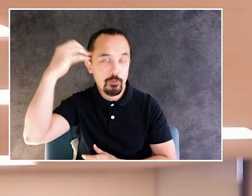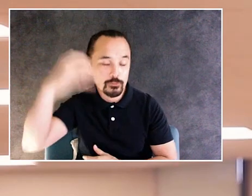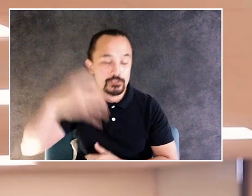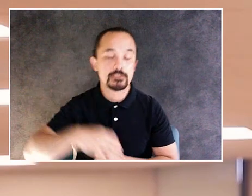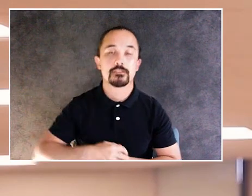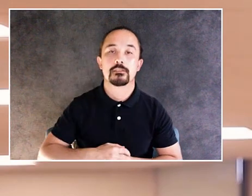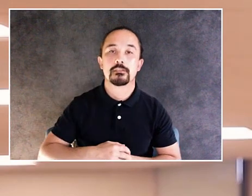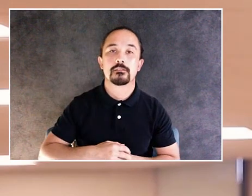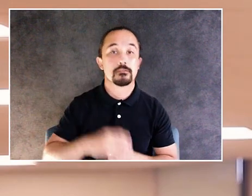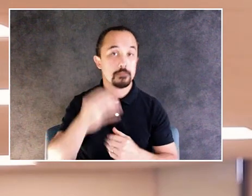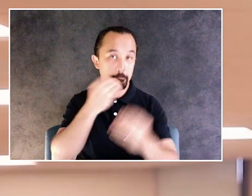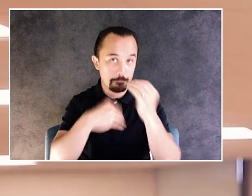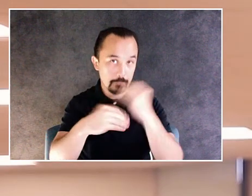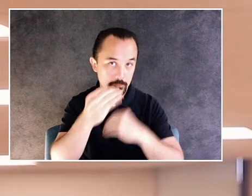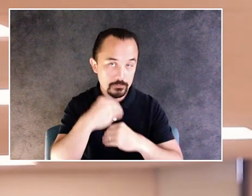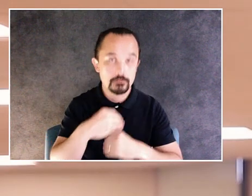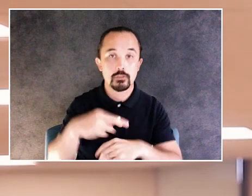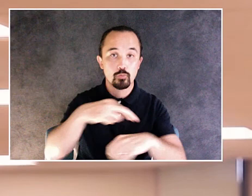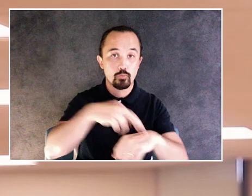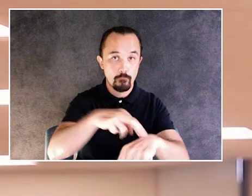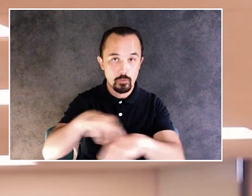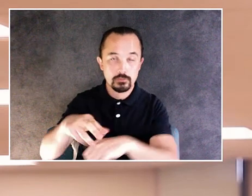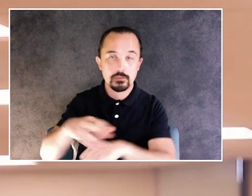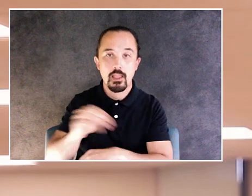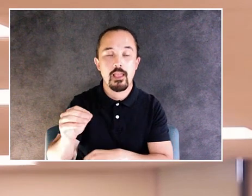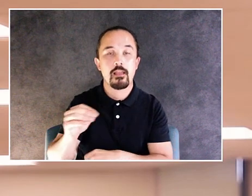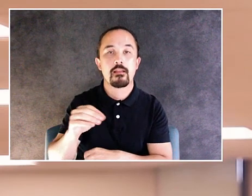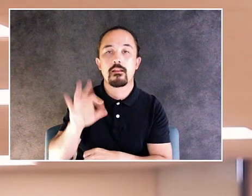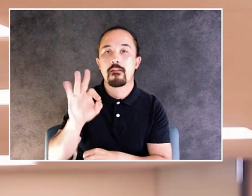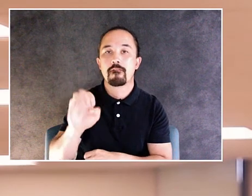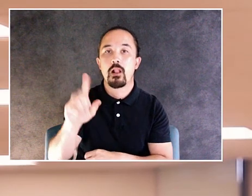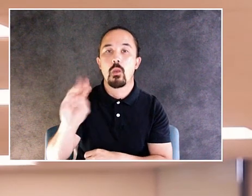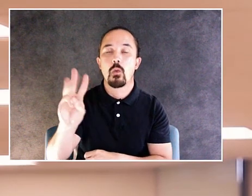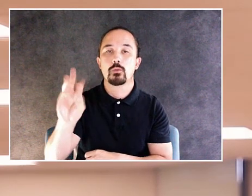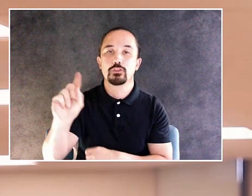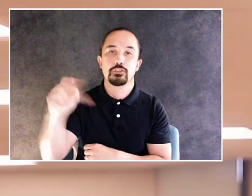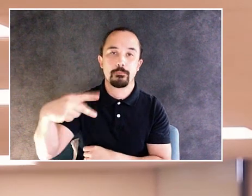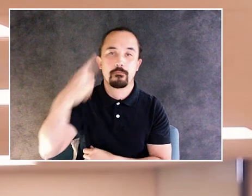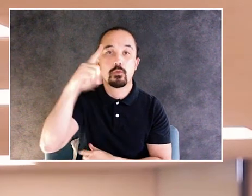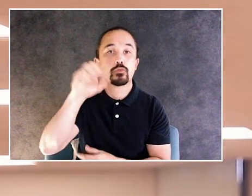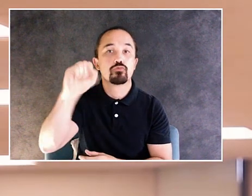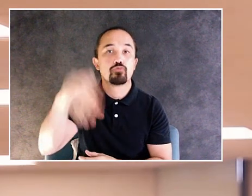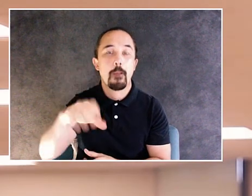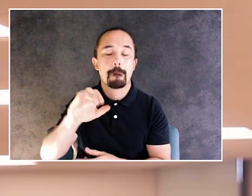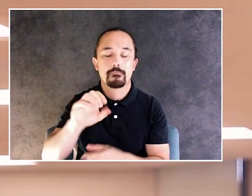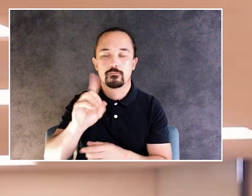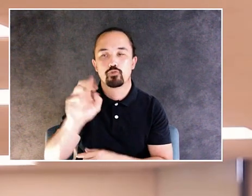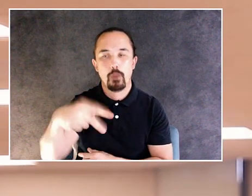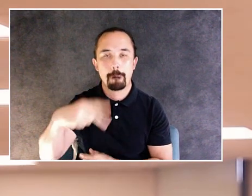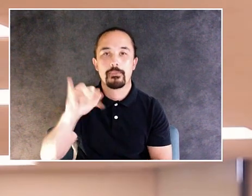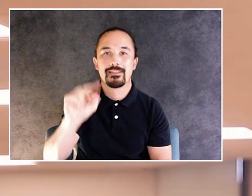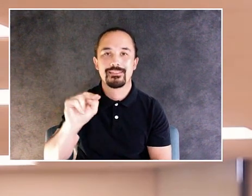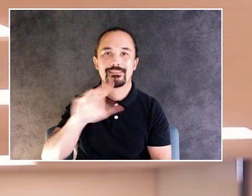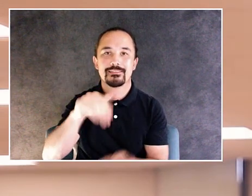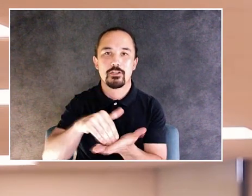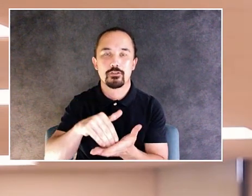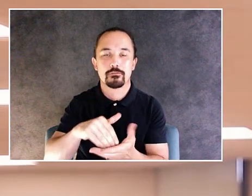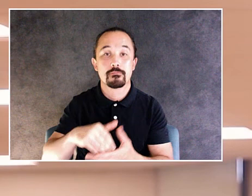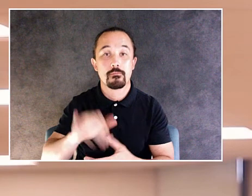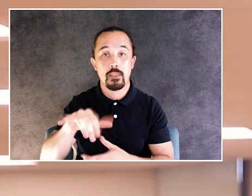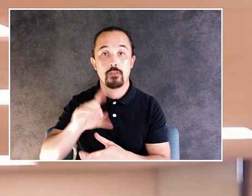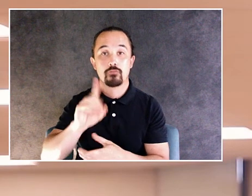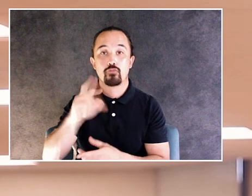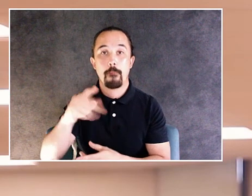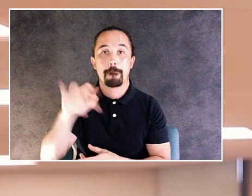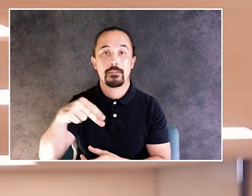facilities, meals, referrals, and fellowship for drop-in center engagement. The drop-in center Safe Haven operates all